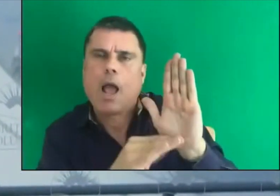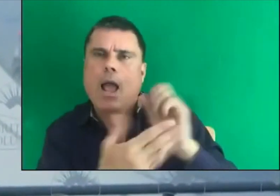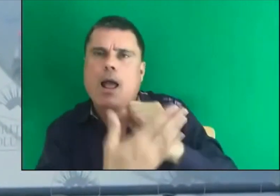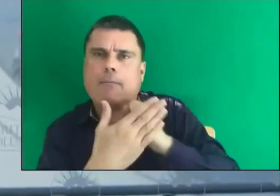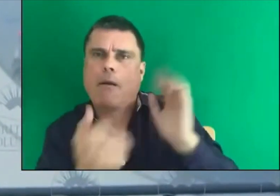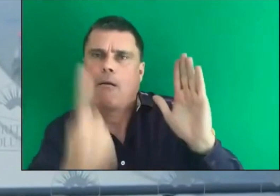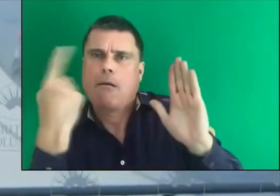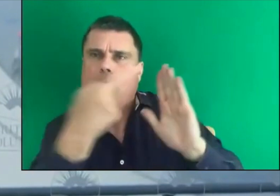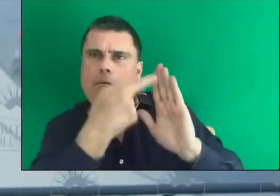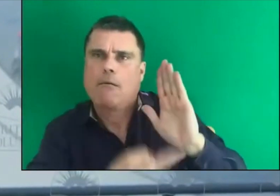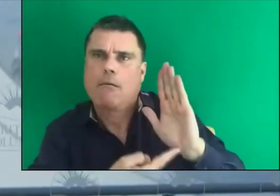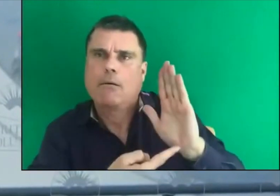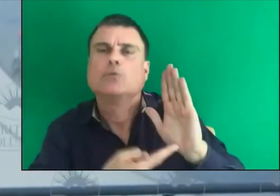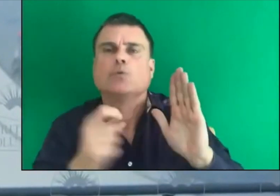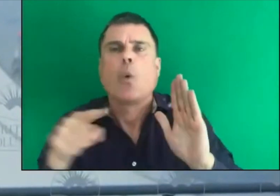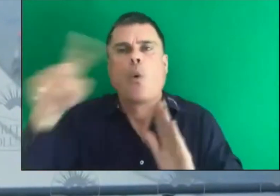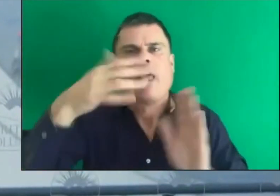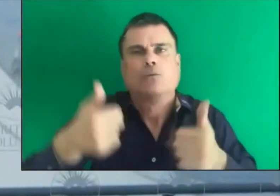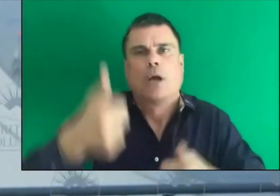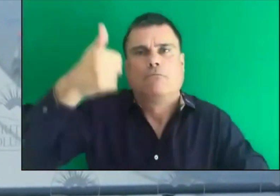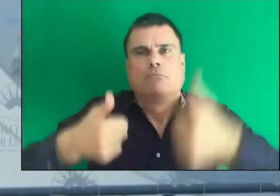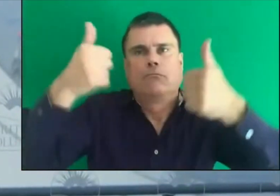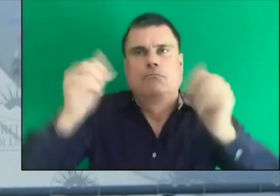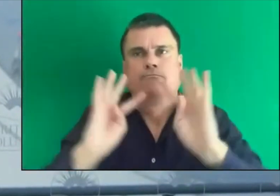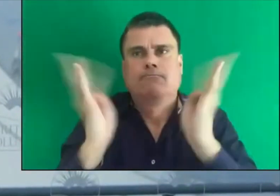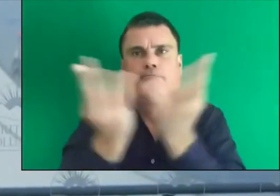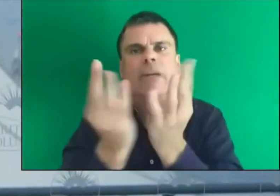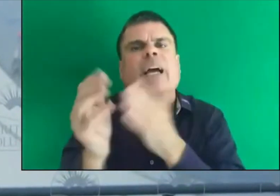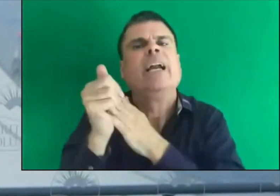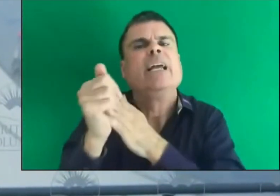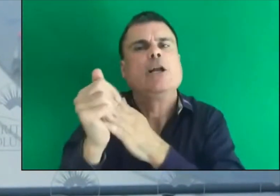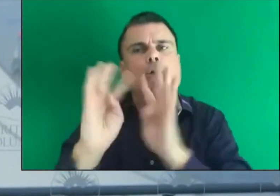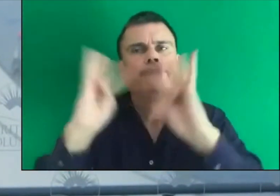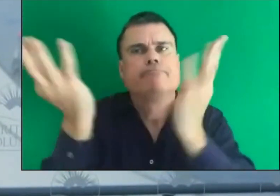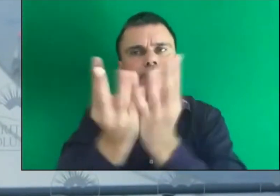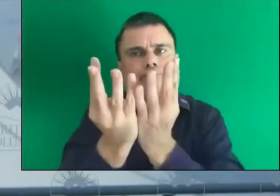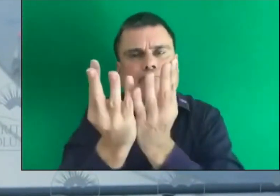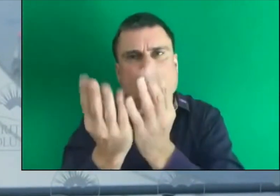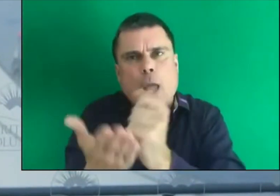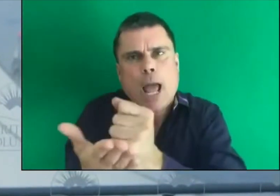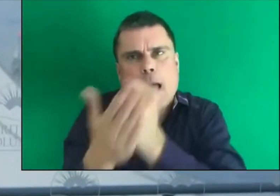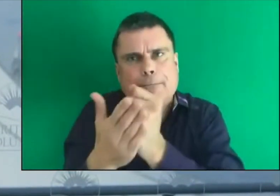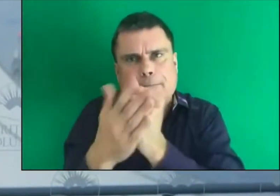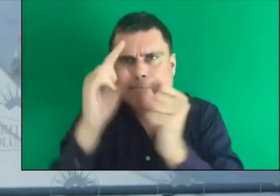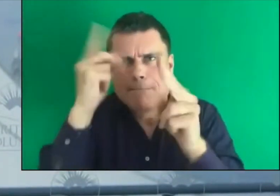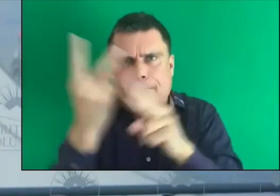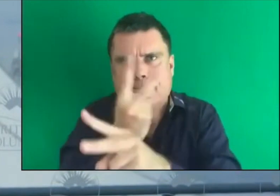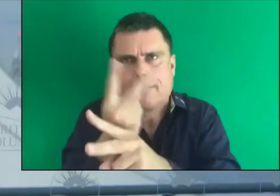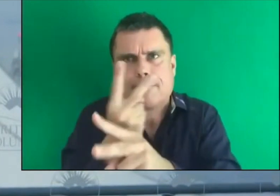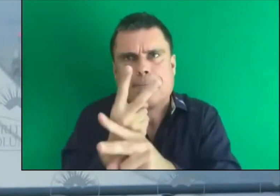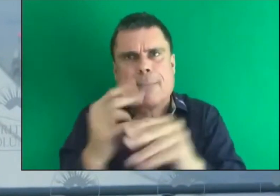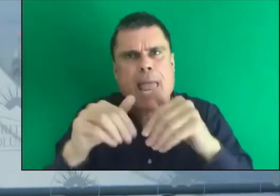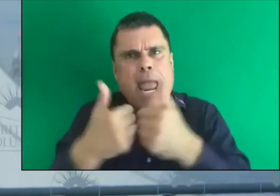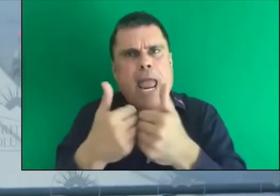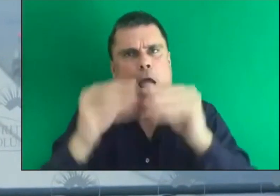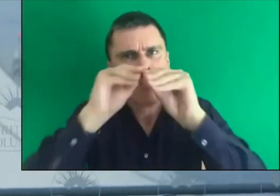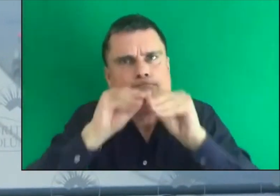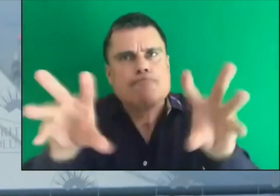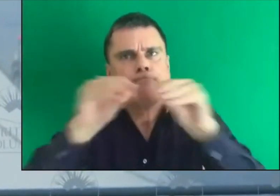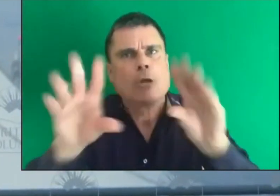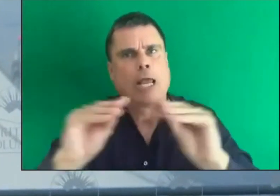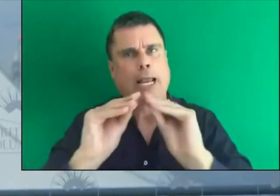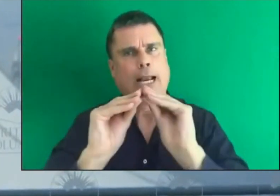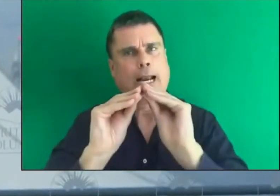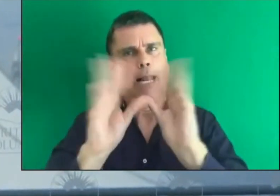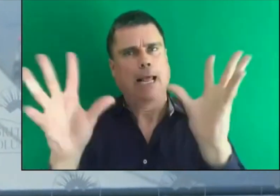Fraser Health in the last period to talk about how we can better communicate and better work together to see that